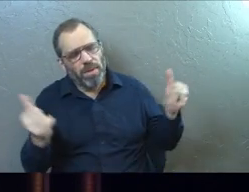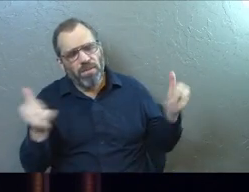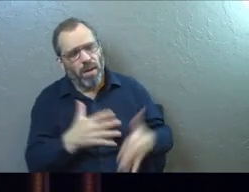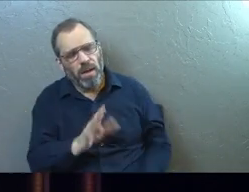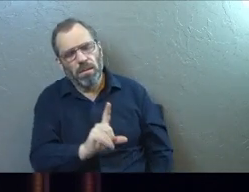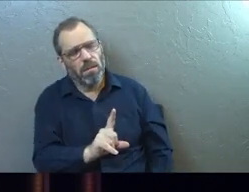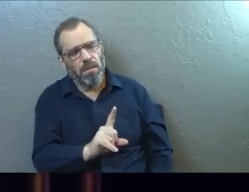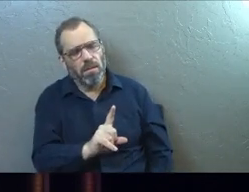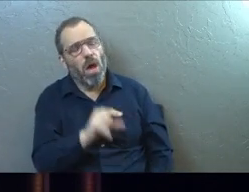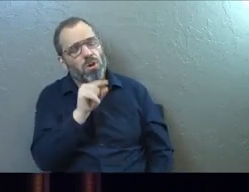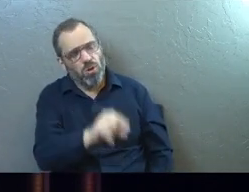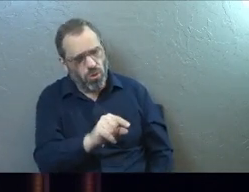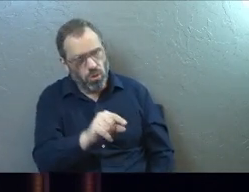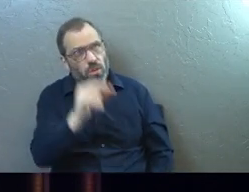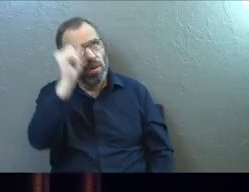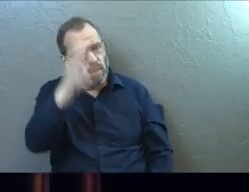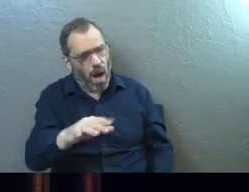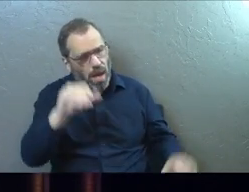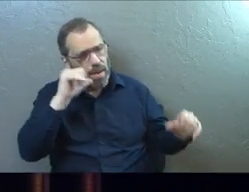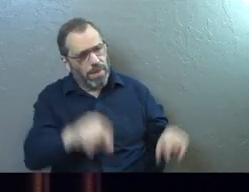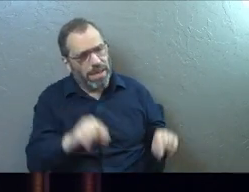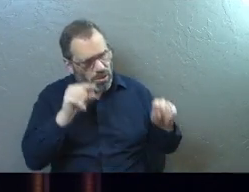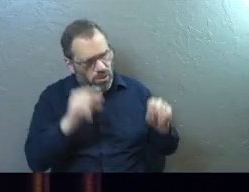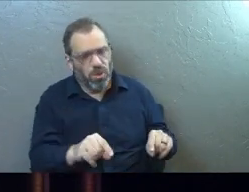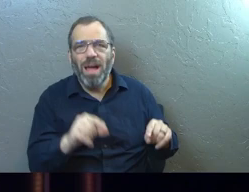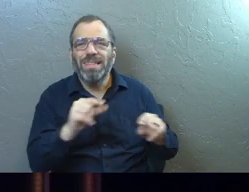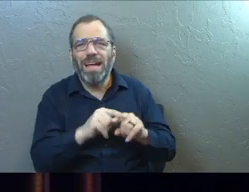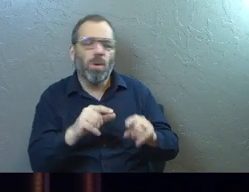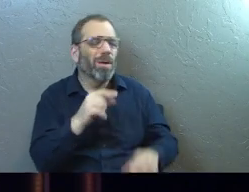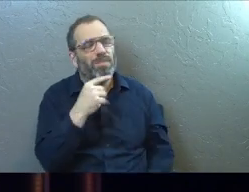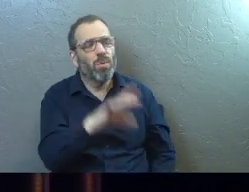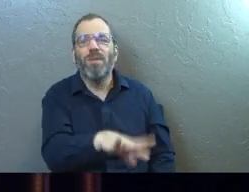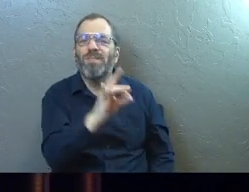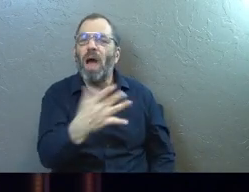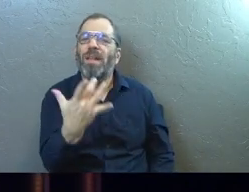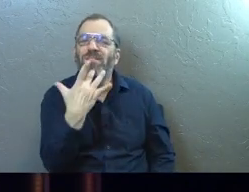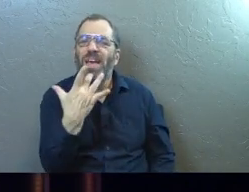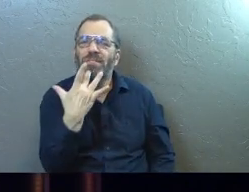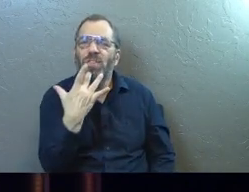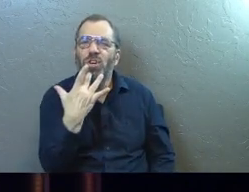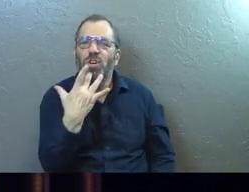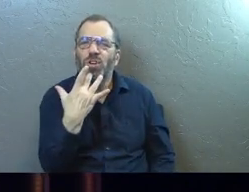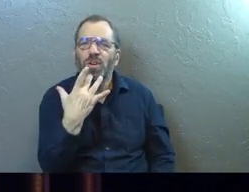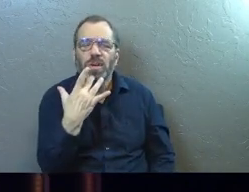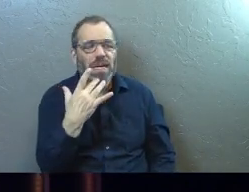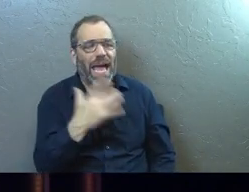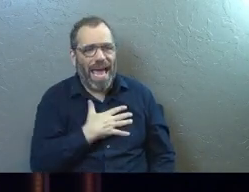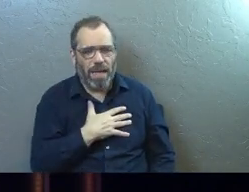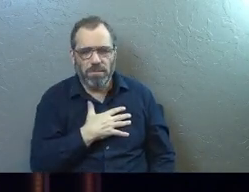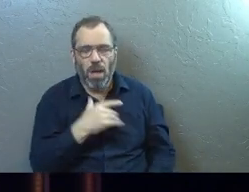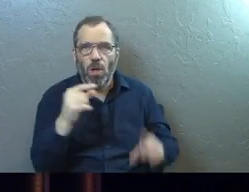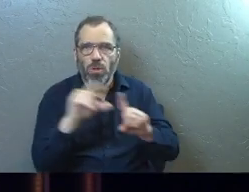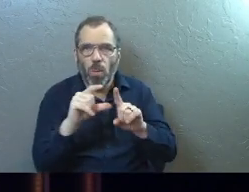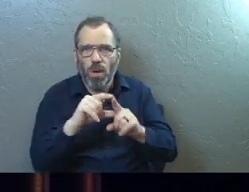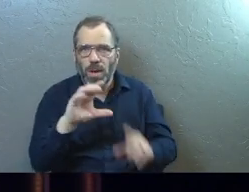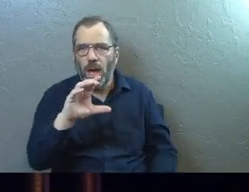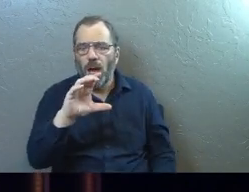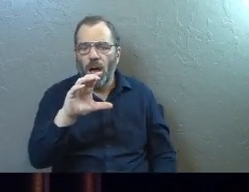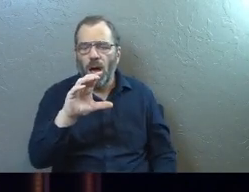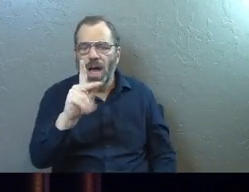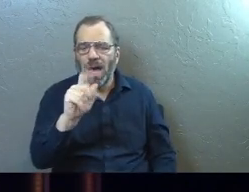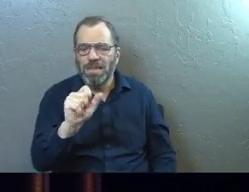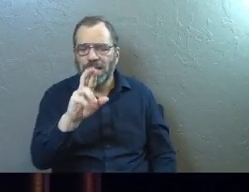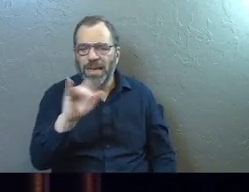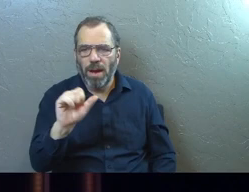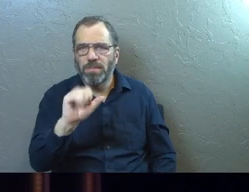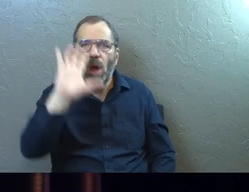afraid, for you have found favor with God," is the phrase that he says there. And favor in Greek is the word charis, which